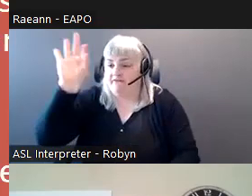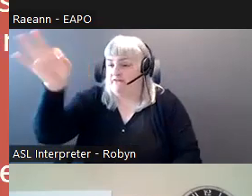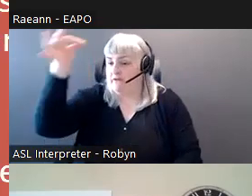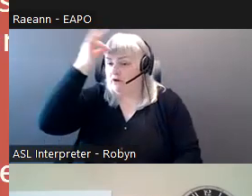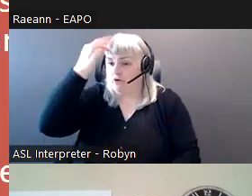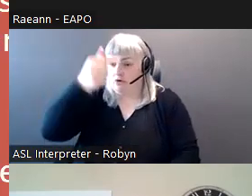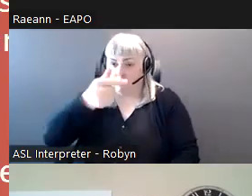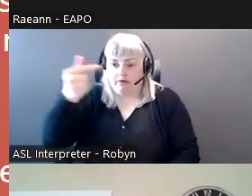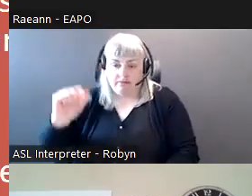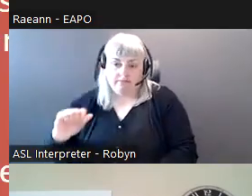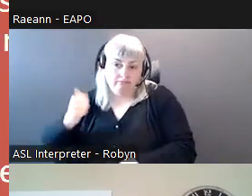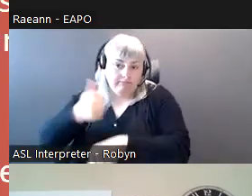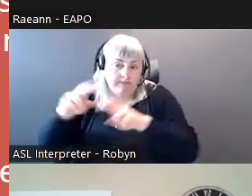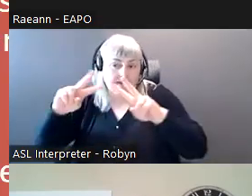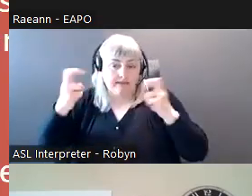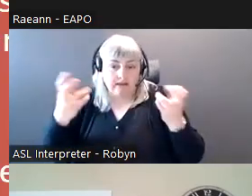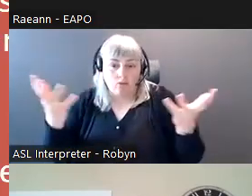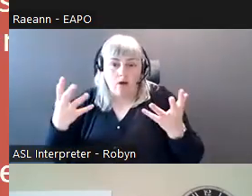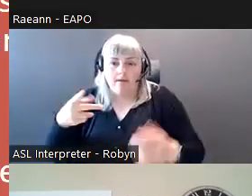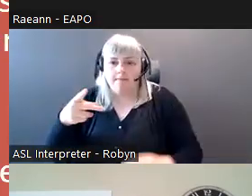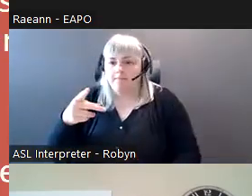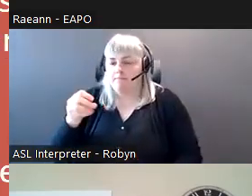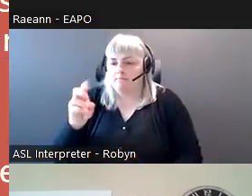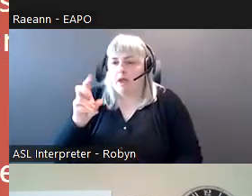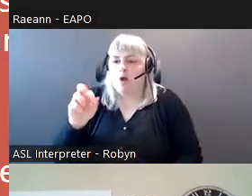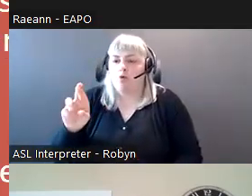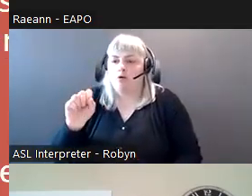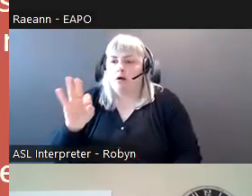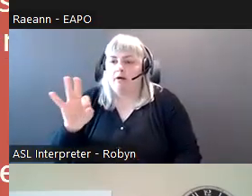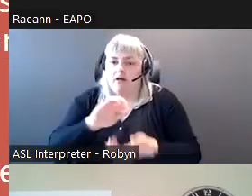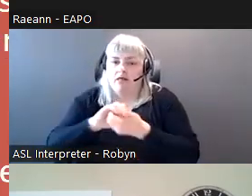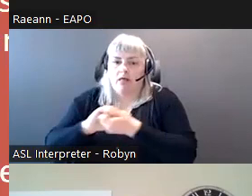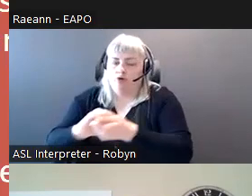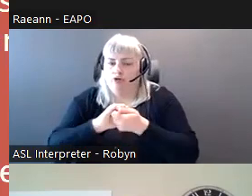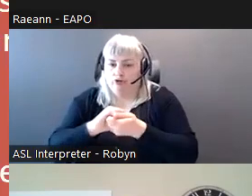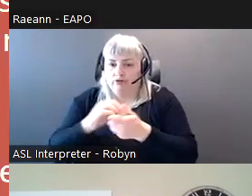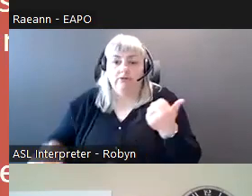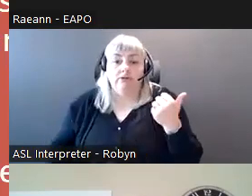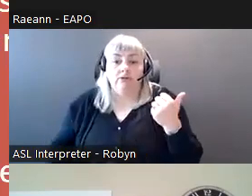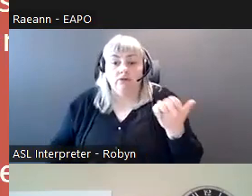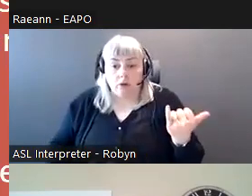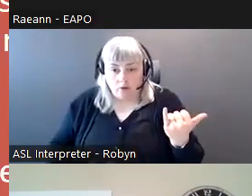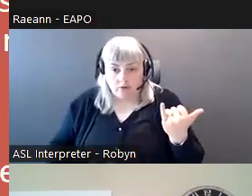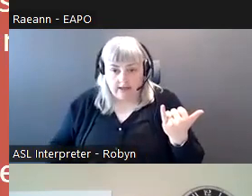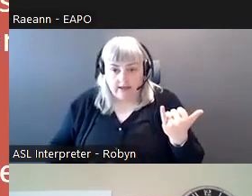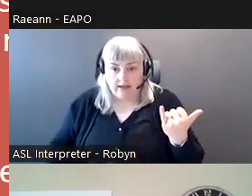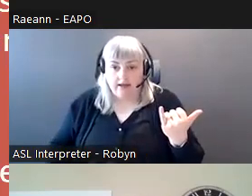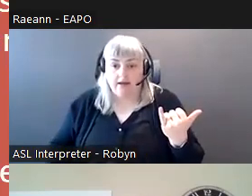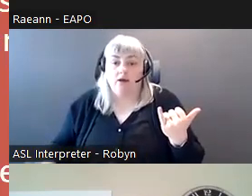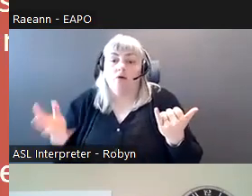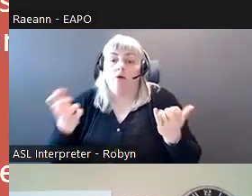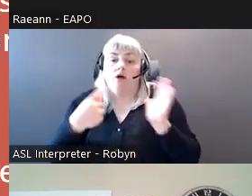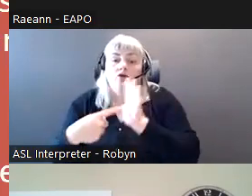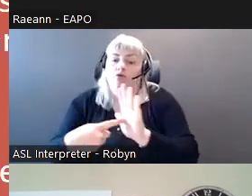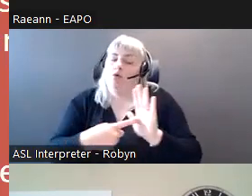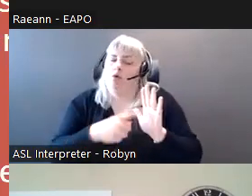instilled was the power of collaboration. So today we want to take the opportunity and highlight how important it is